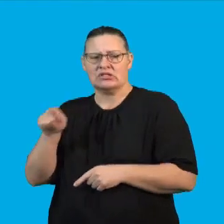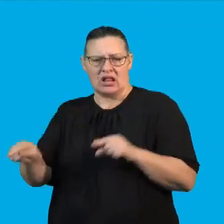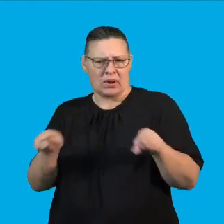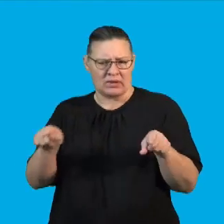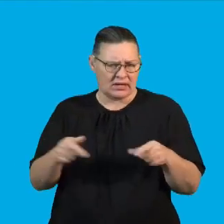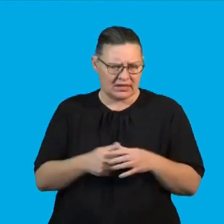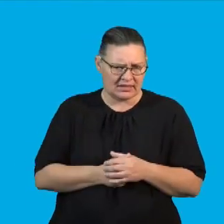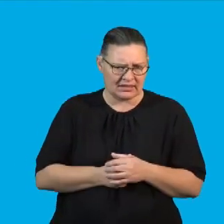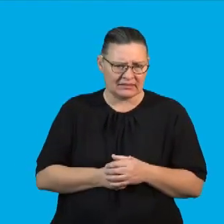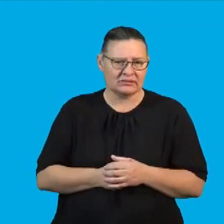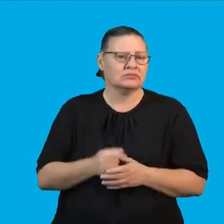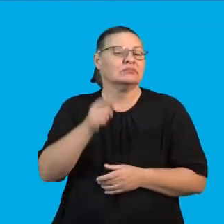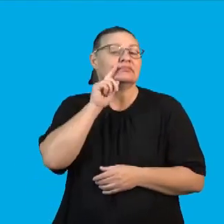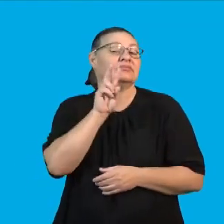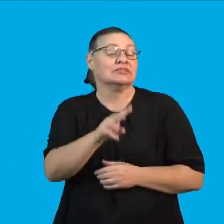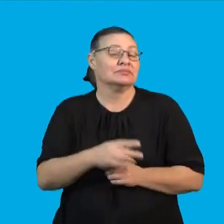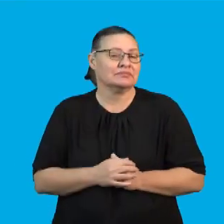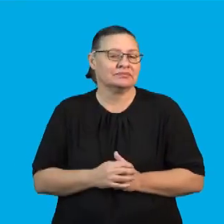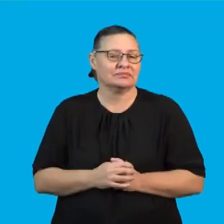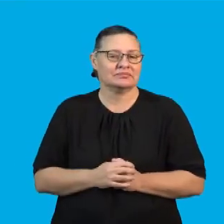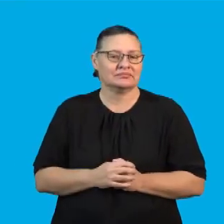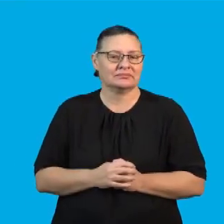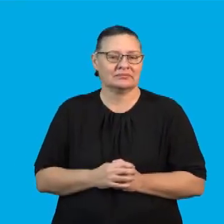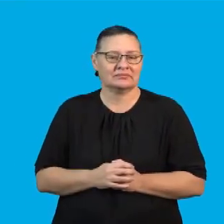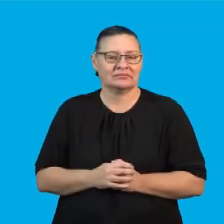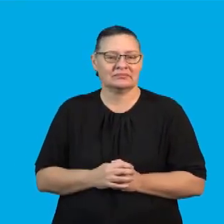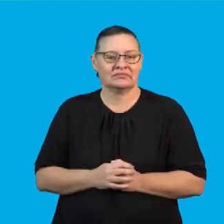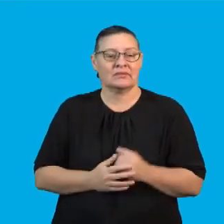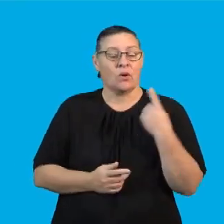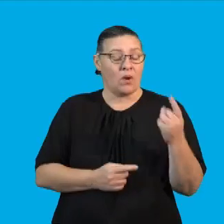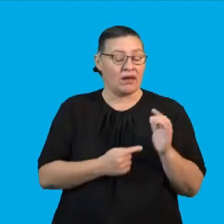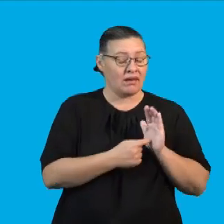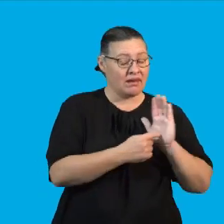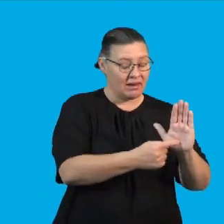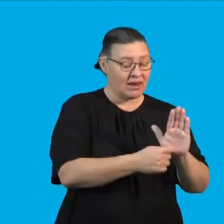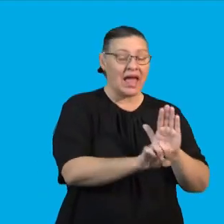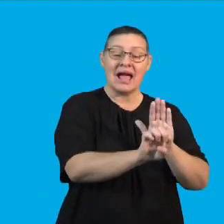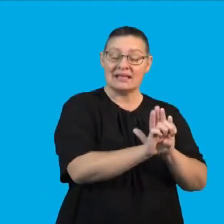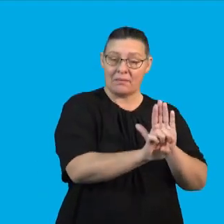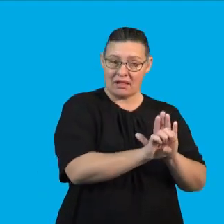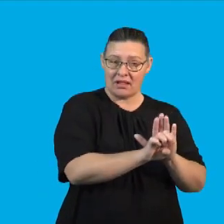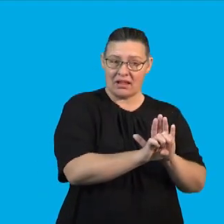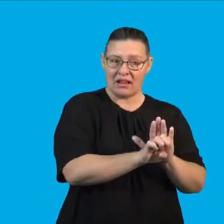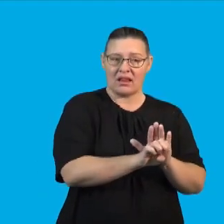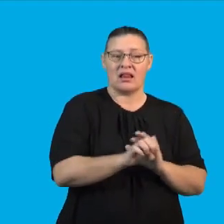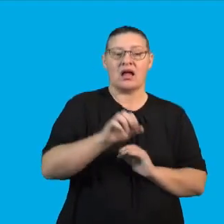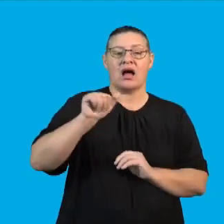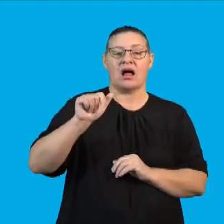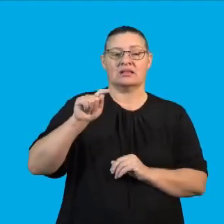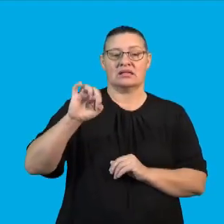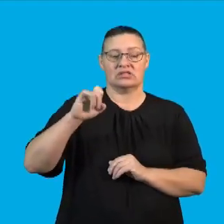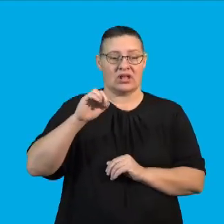one is altricial. So let's crack it. Diagram 1 is an example